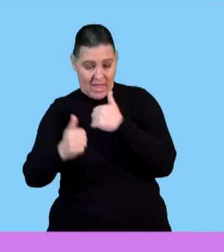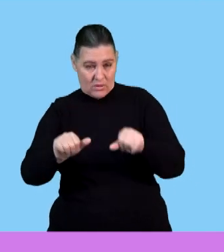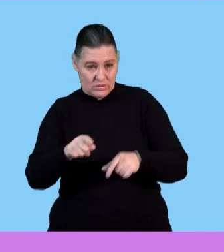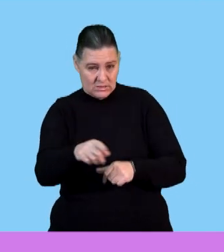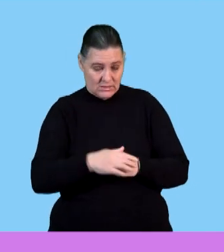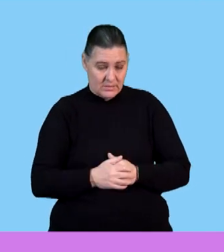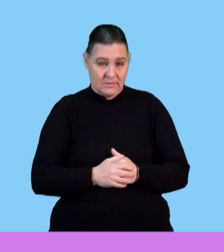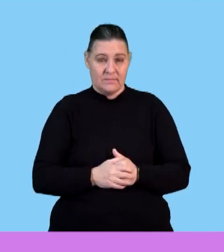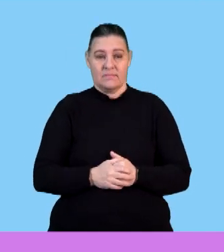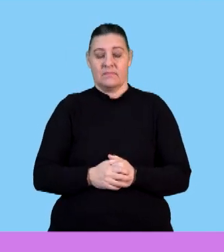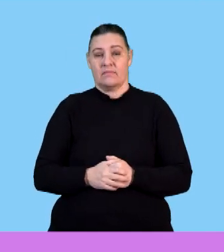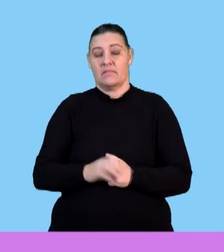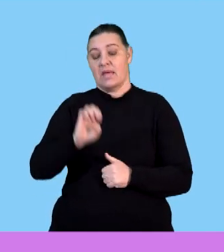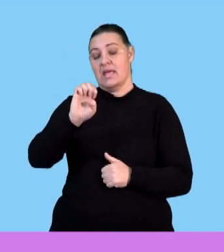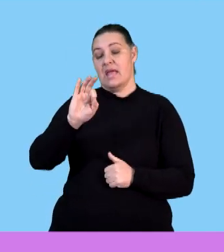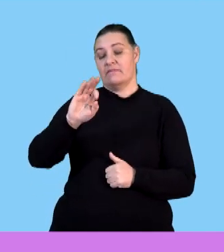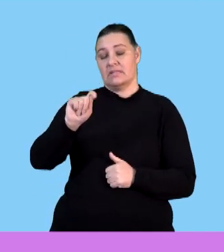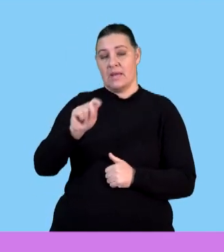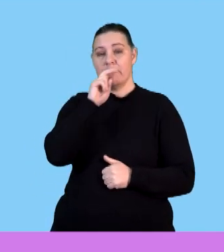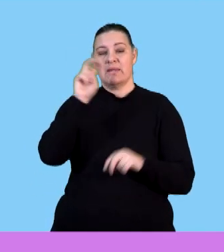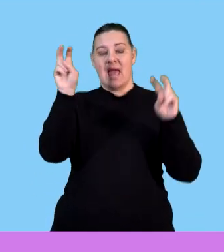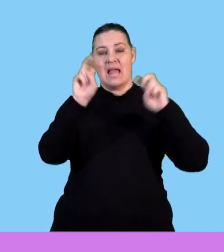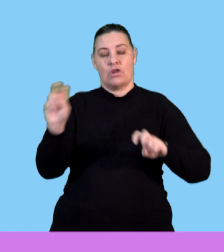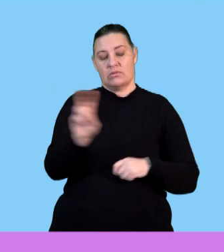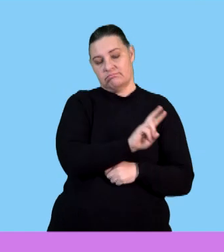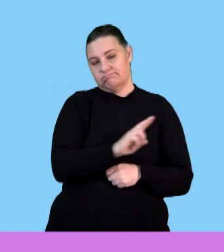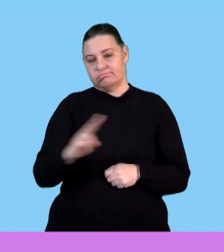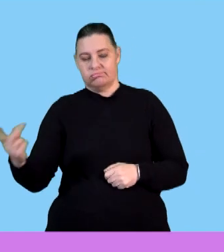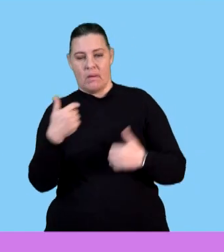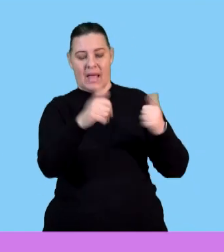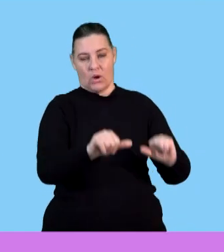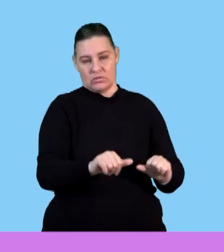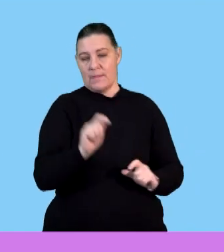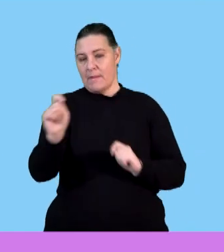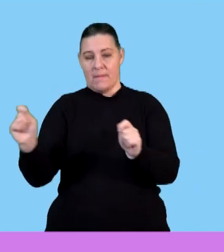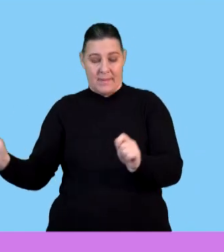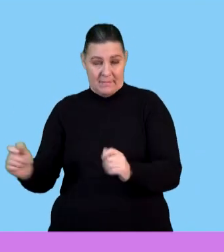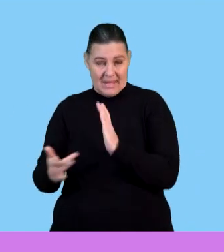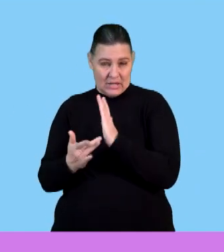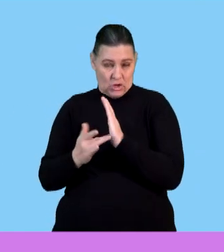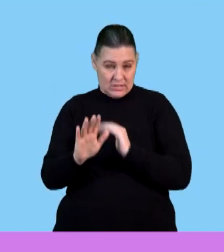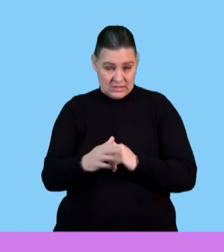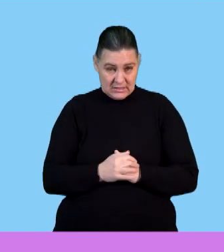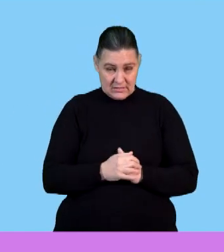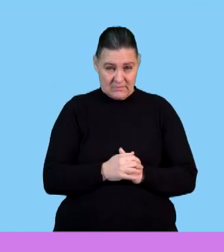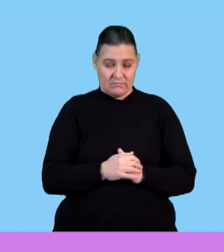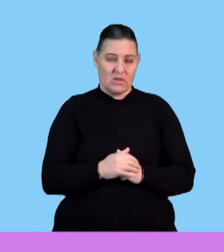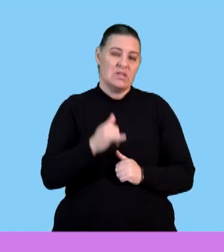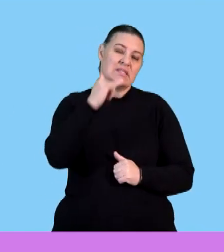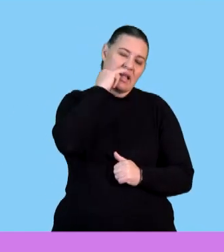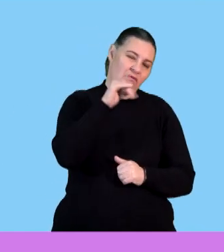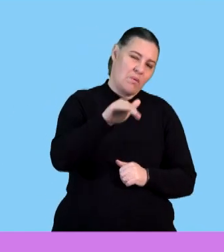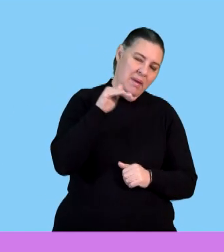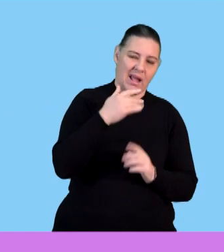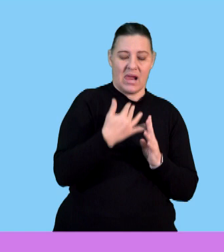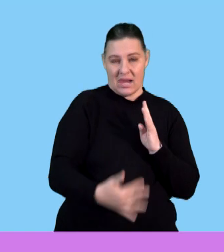shows money has been paid, EFT, when money is moved out of an account digitally, right, usually cell phone